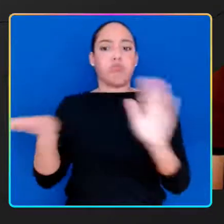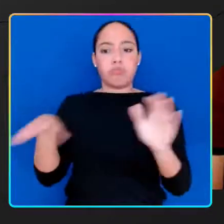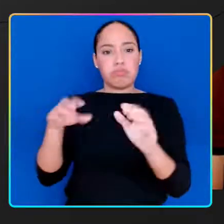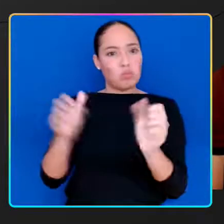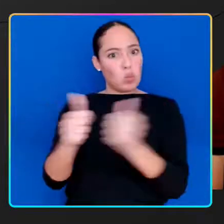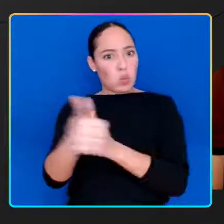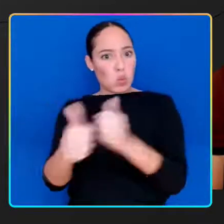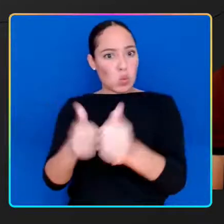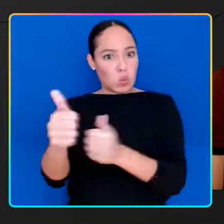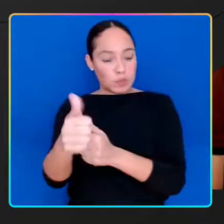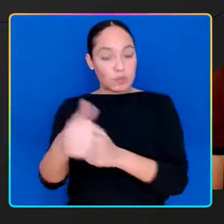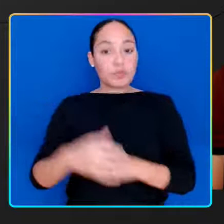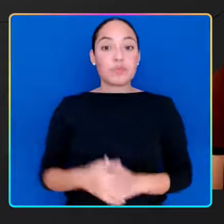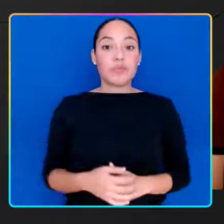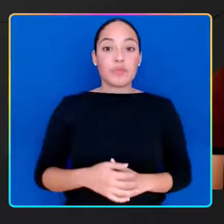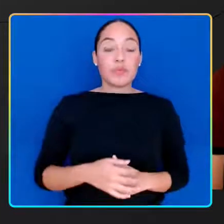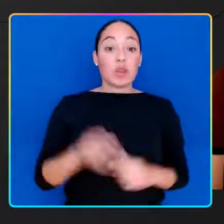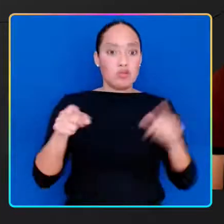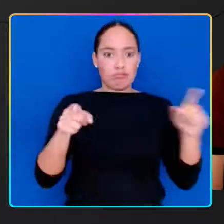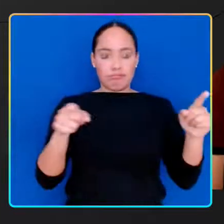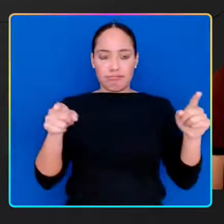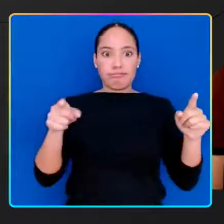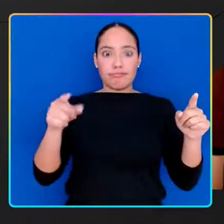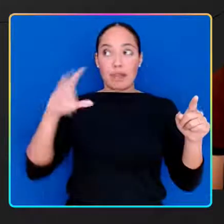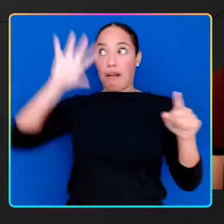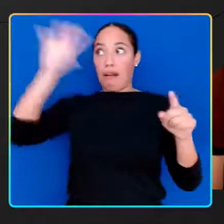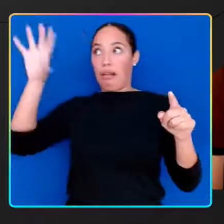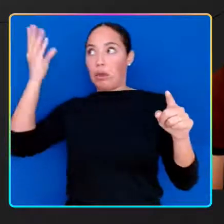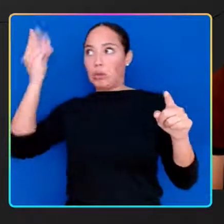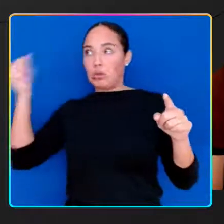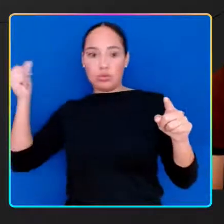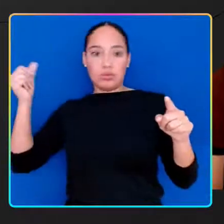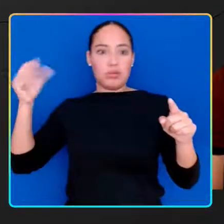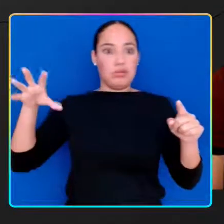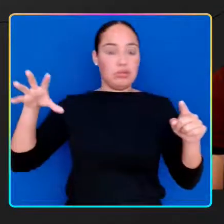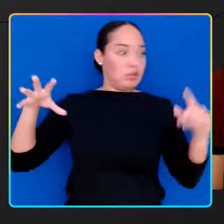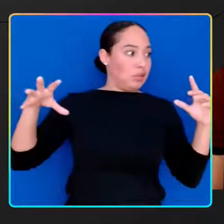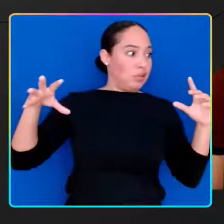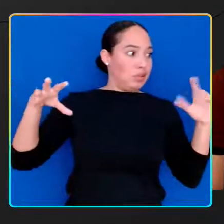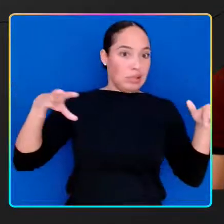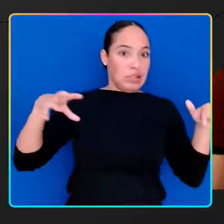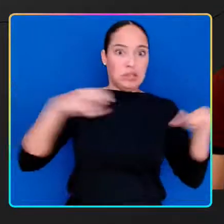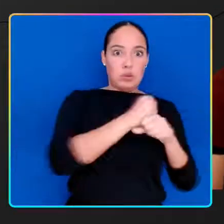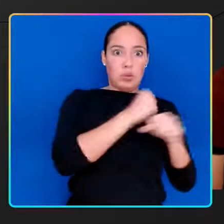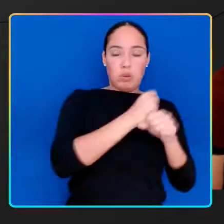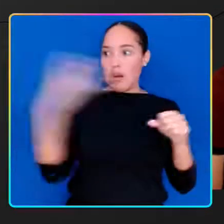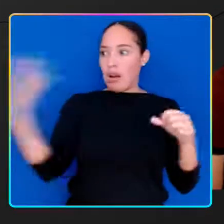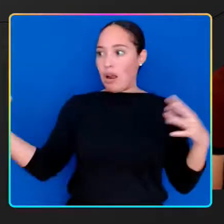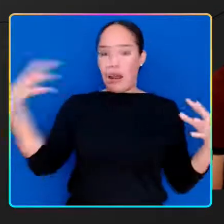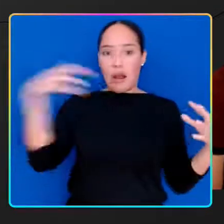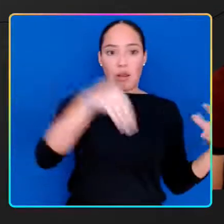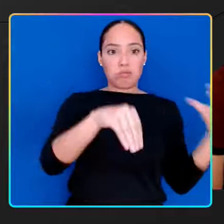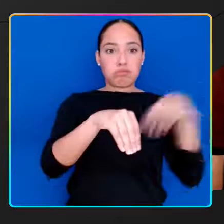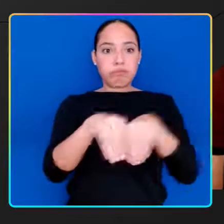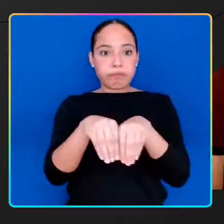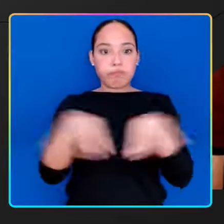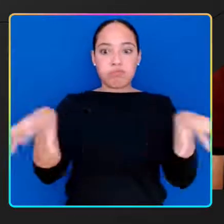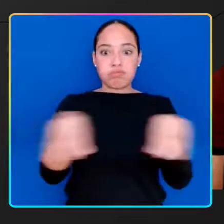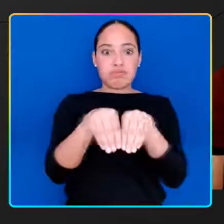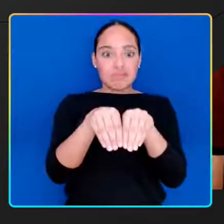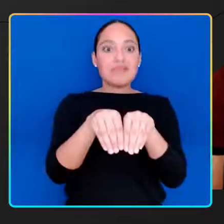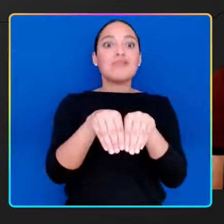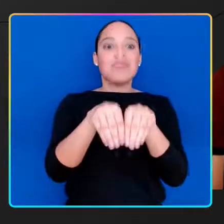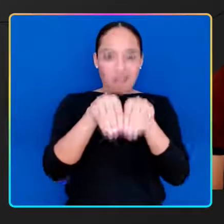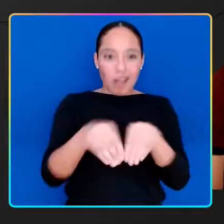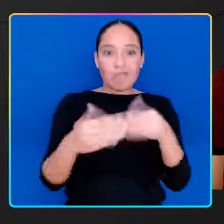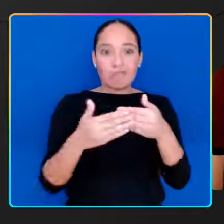And there we focus, I've been able to focus on AI and machine learning, ranging from graphics, apply it to